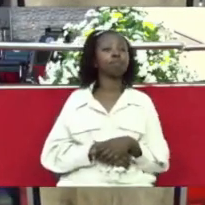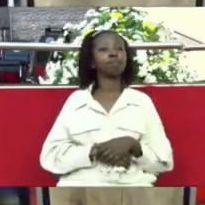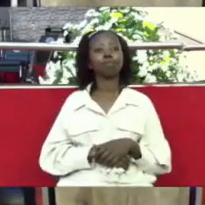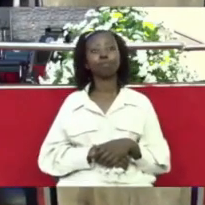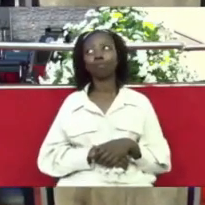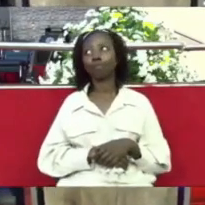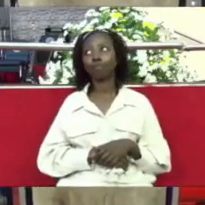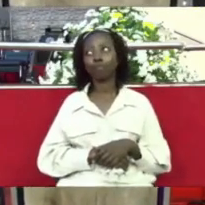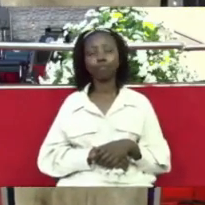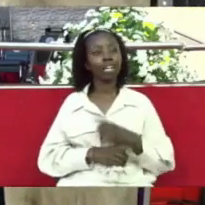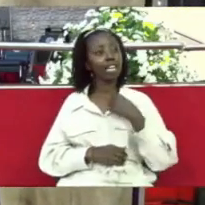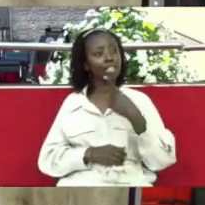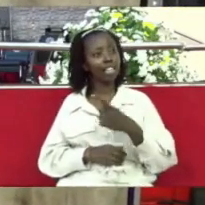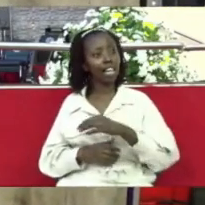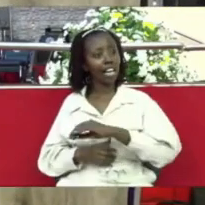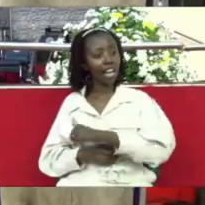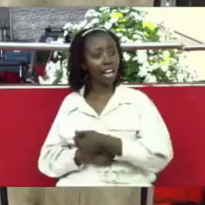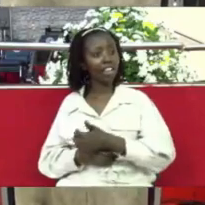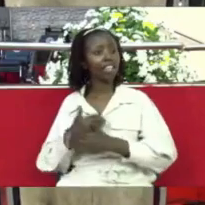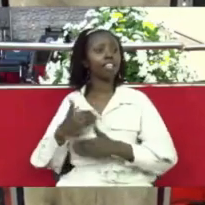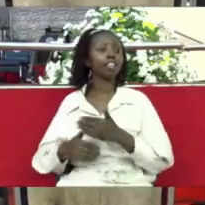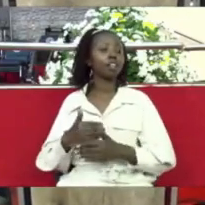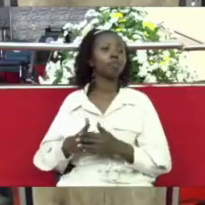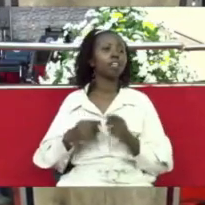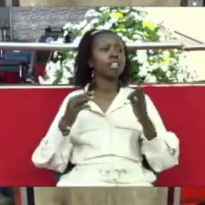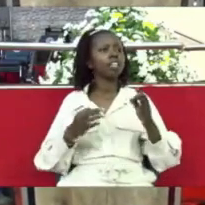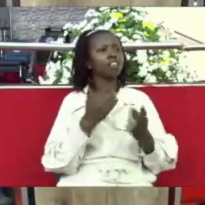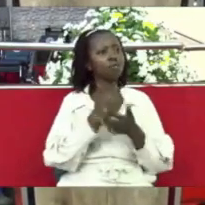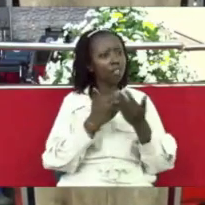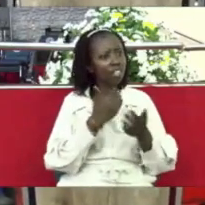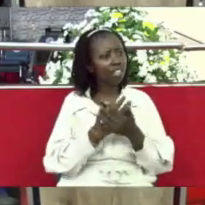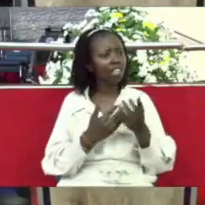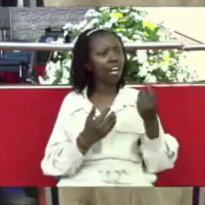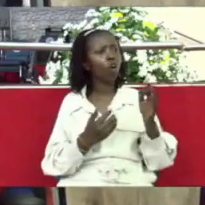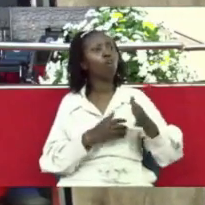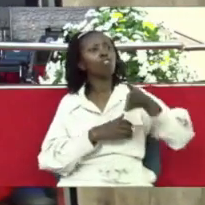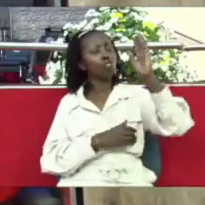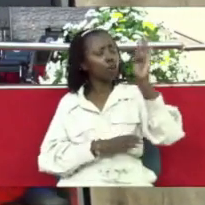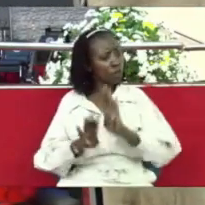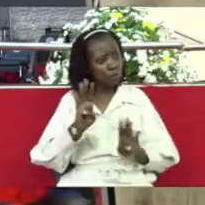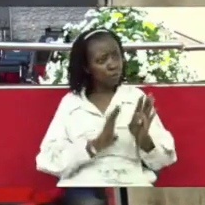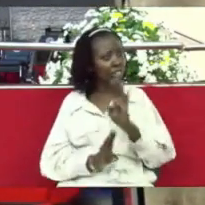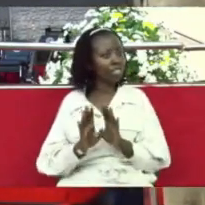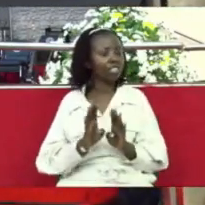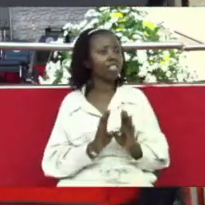Say to your other neighbor, if I take care of God's business,